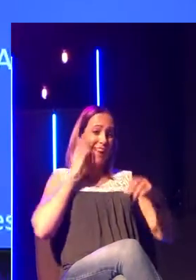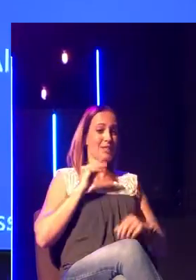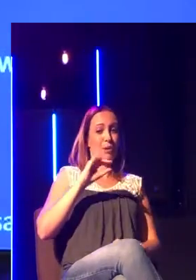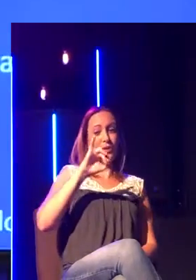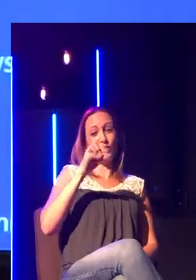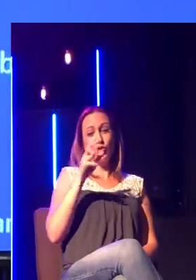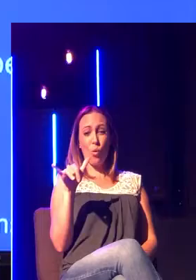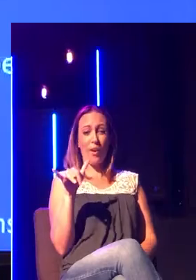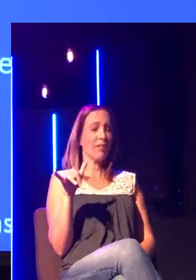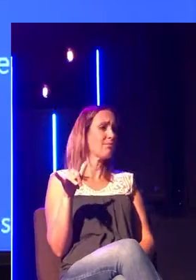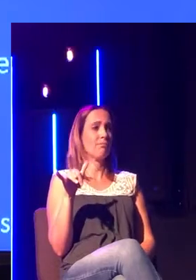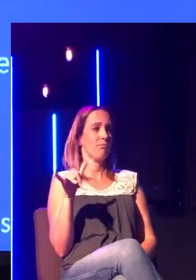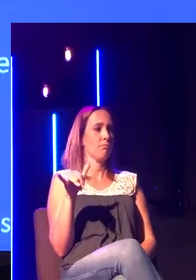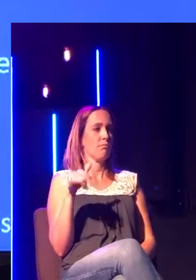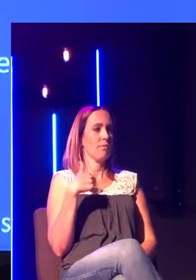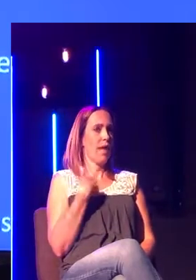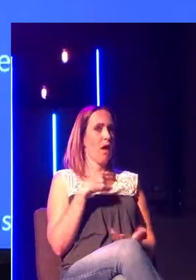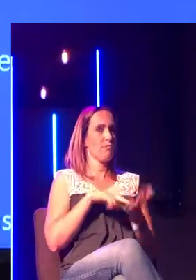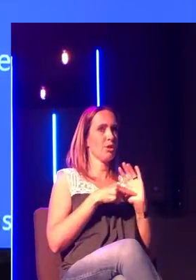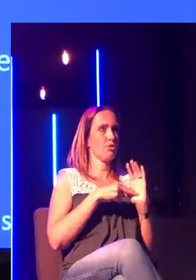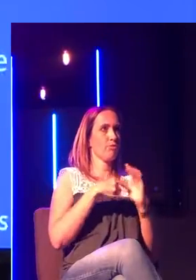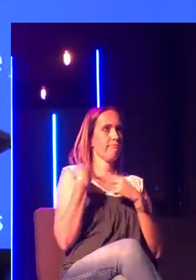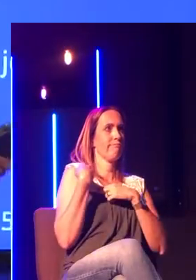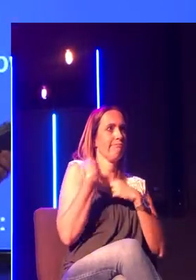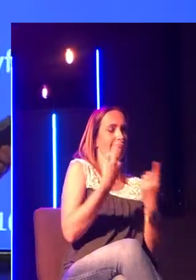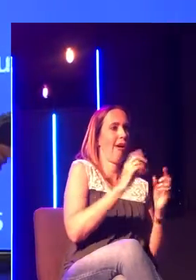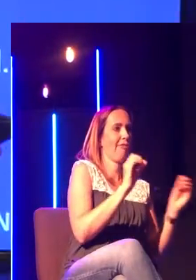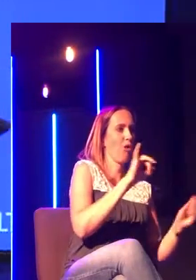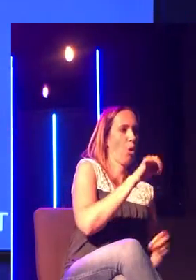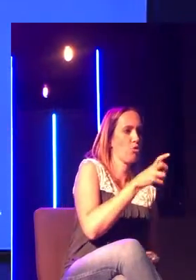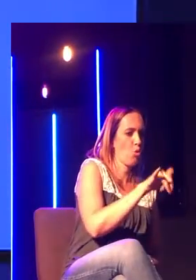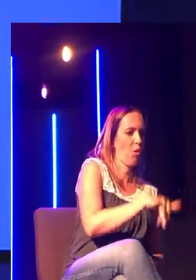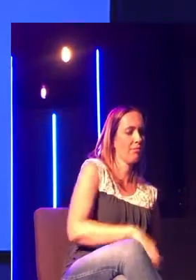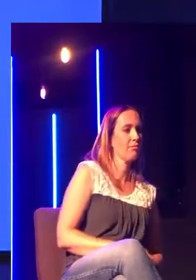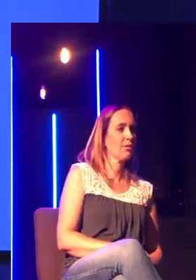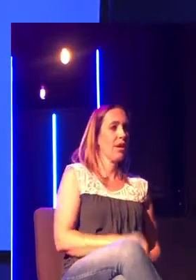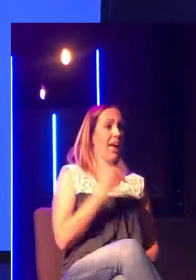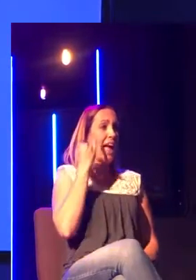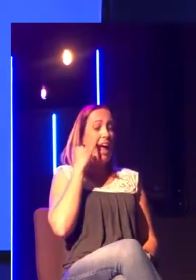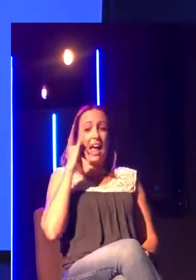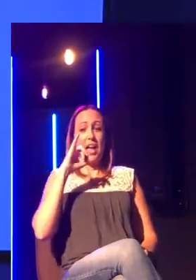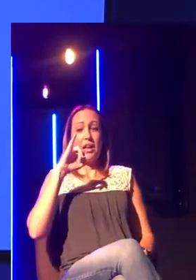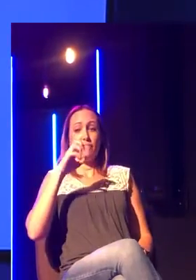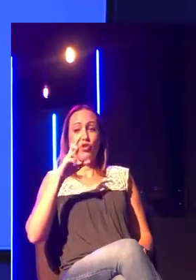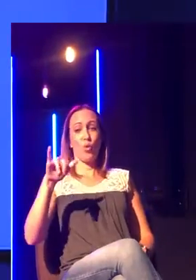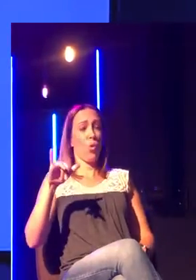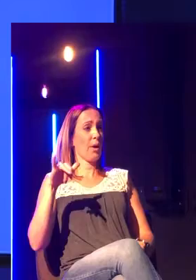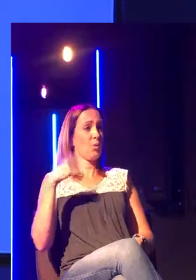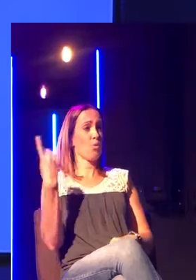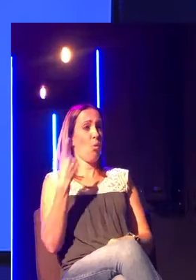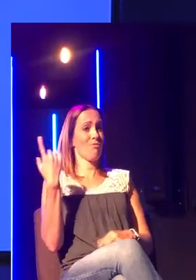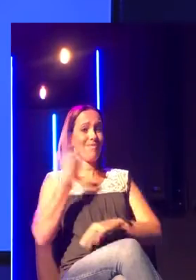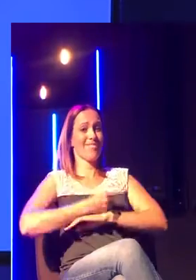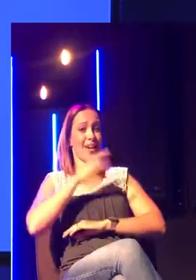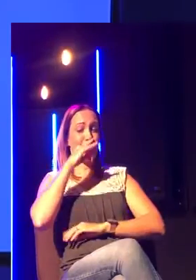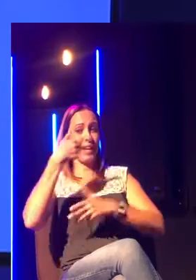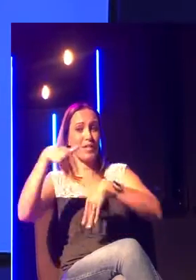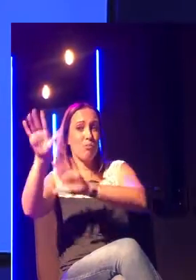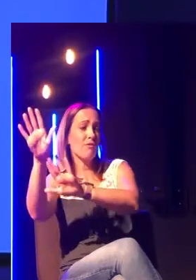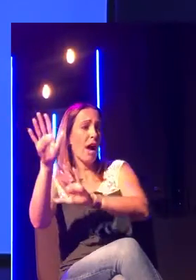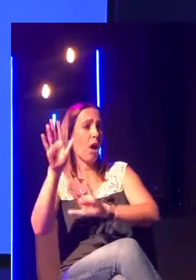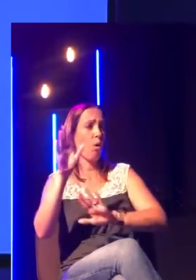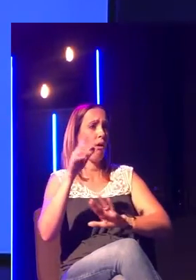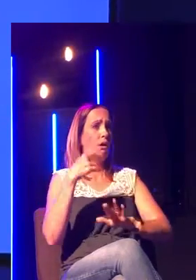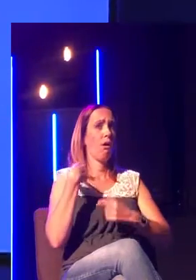career without joy. If joy was only the day that your kids moved out, you'll live without joy and miss out on so much. Some of you guys